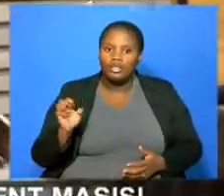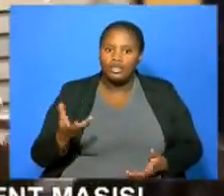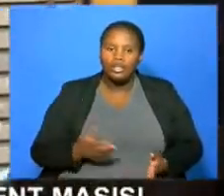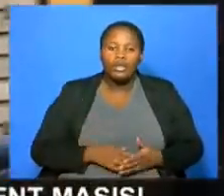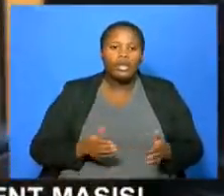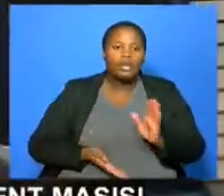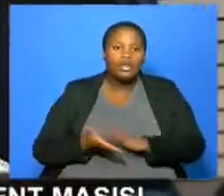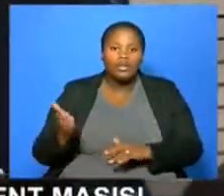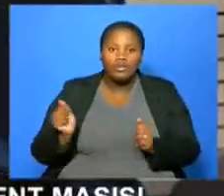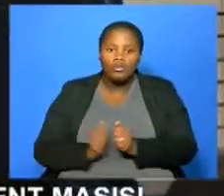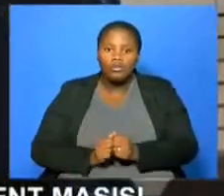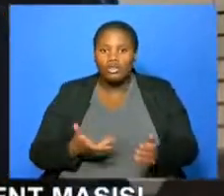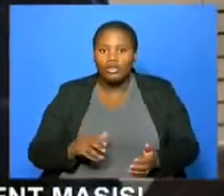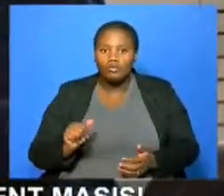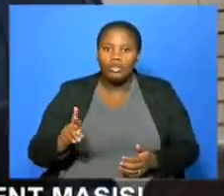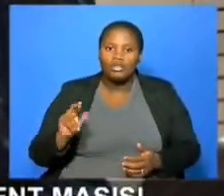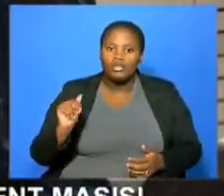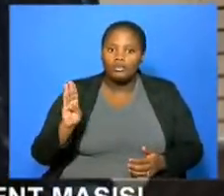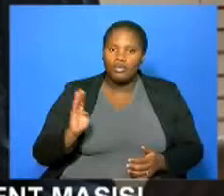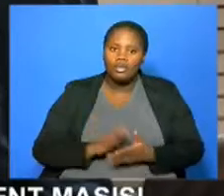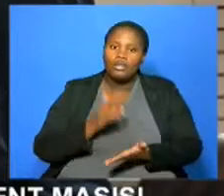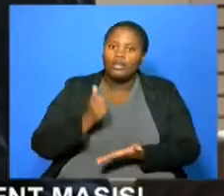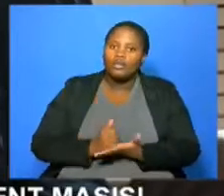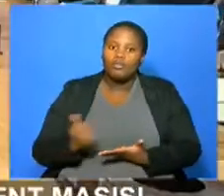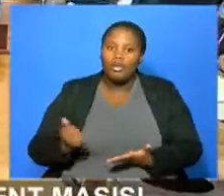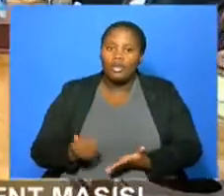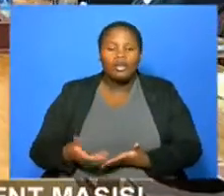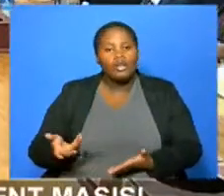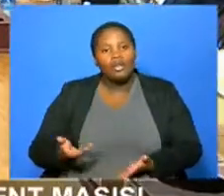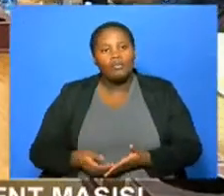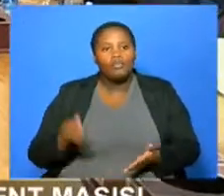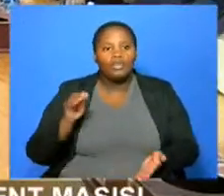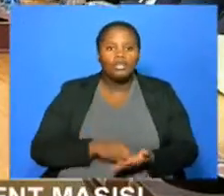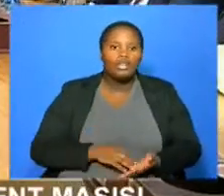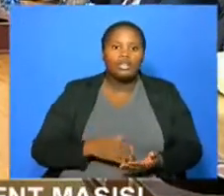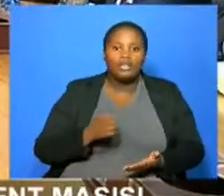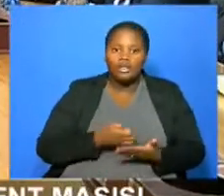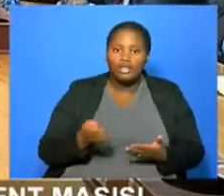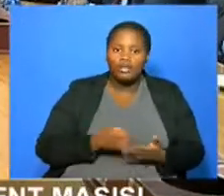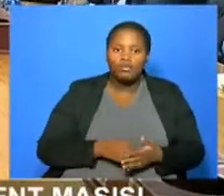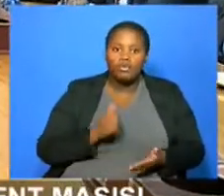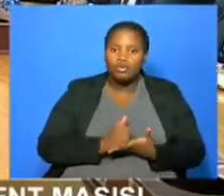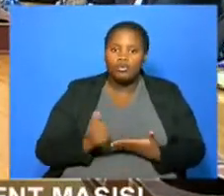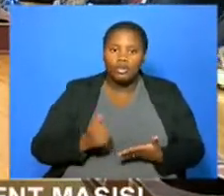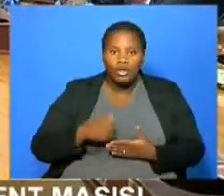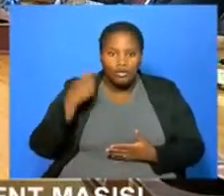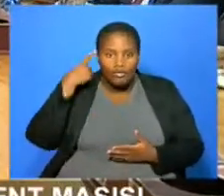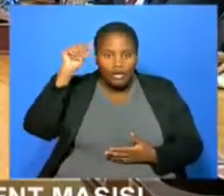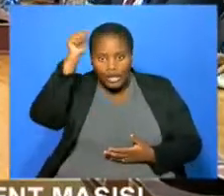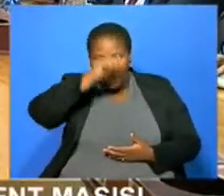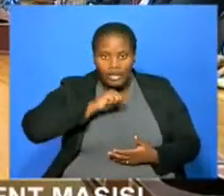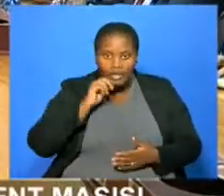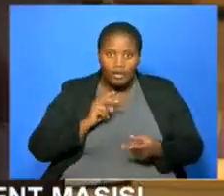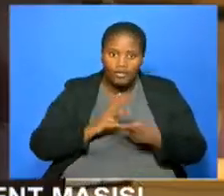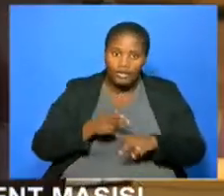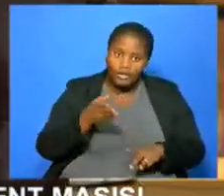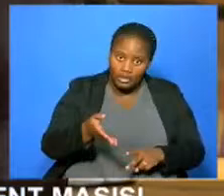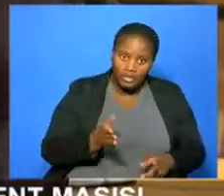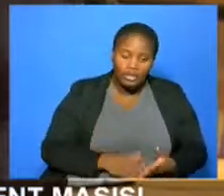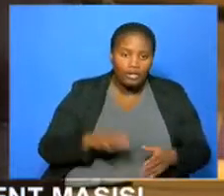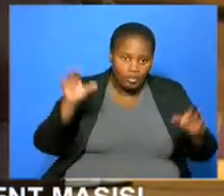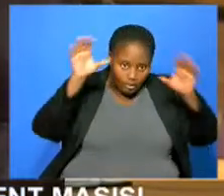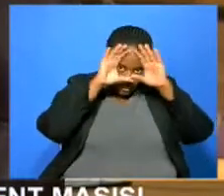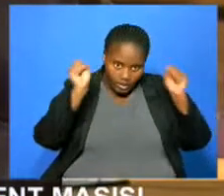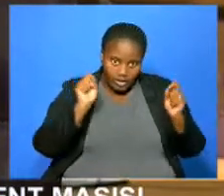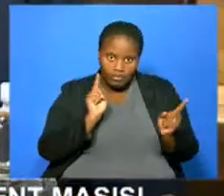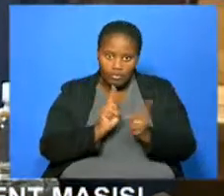the Arab Bank for Economic Development for Africa, Dr. C.D. Old Tah, paid a courtesy call on the